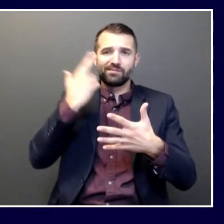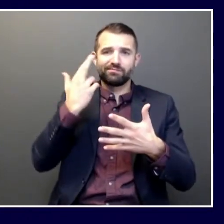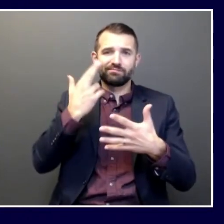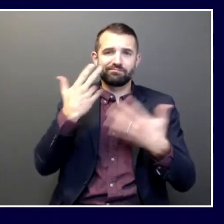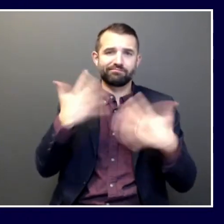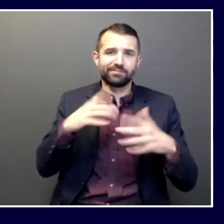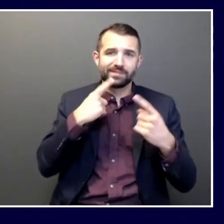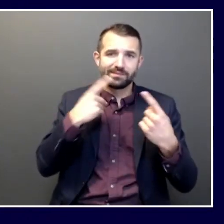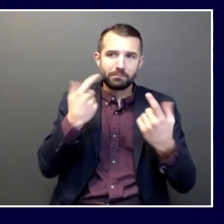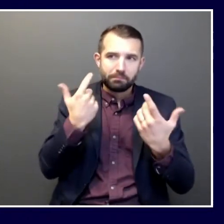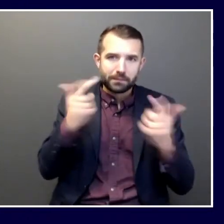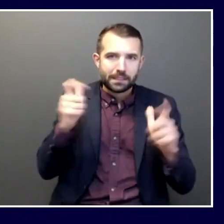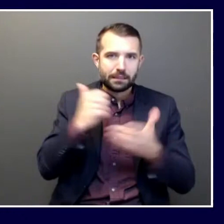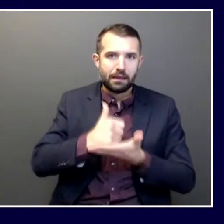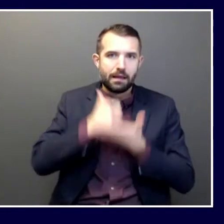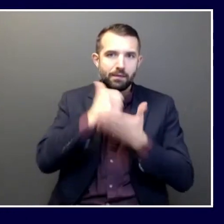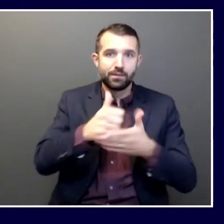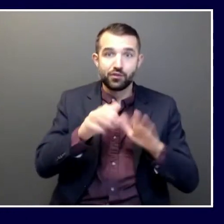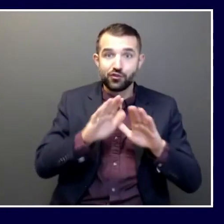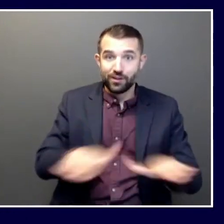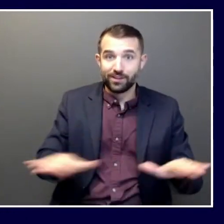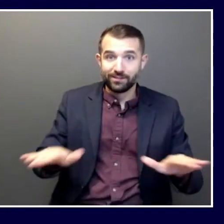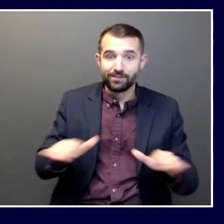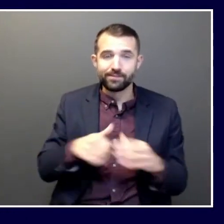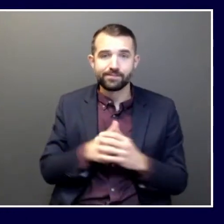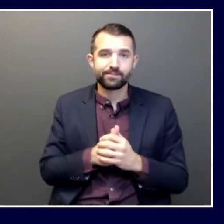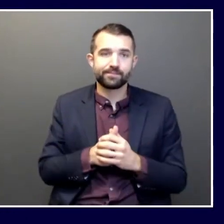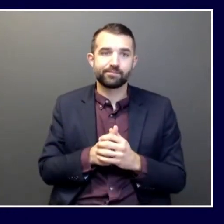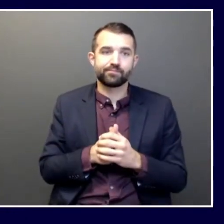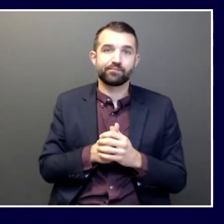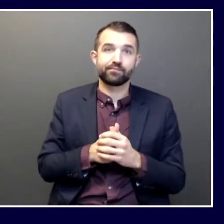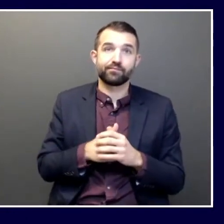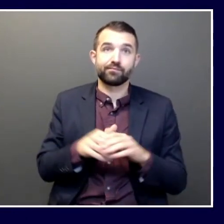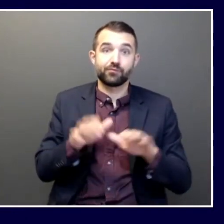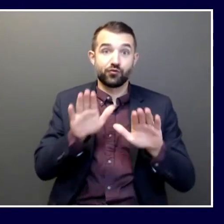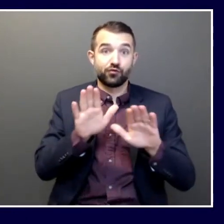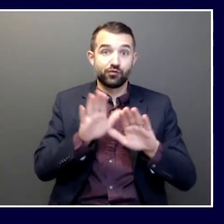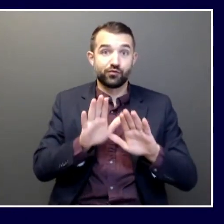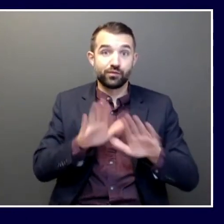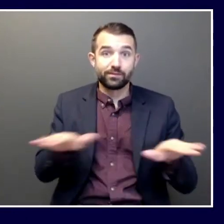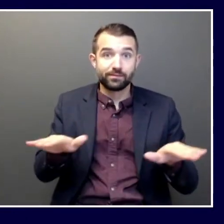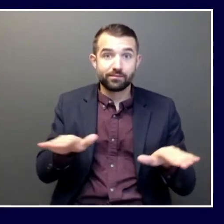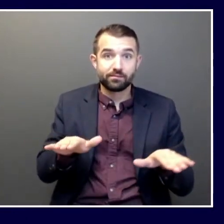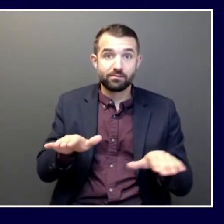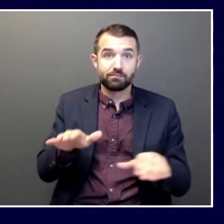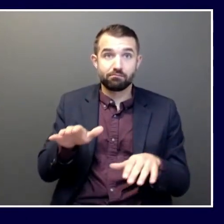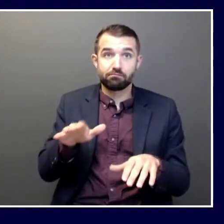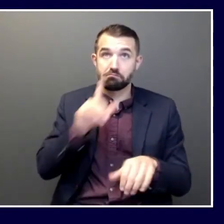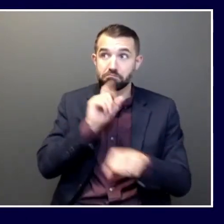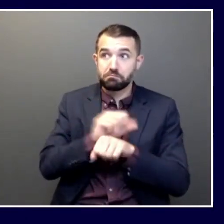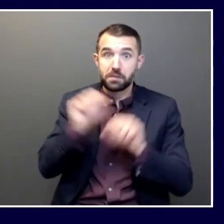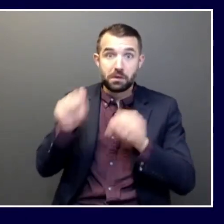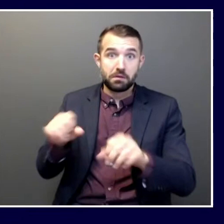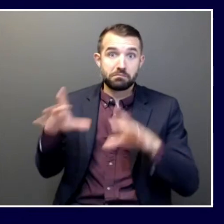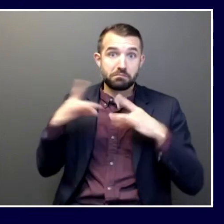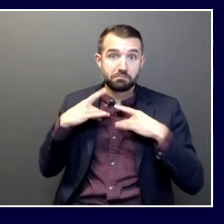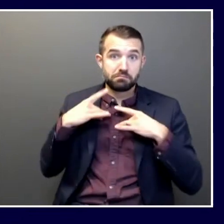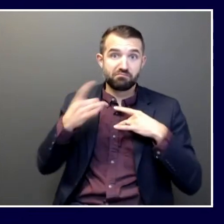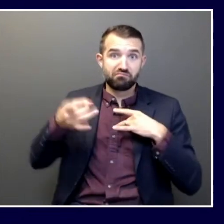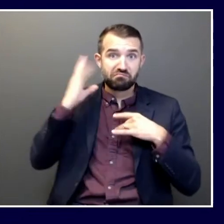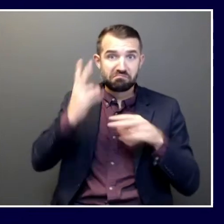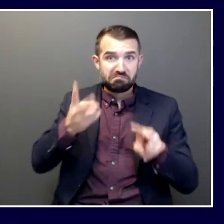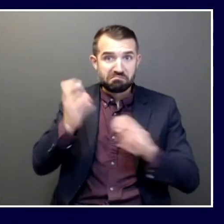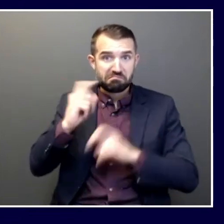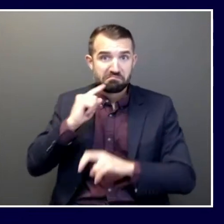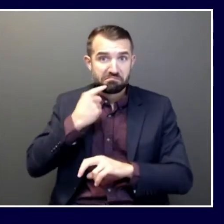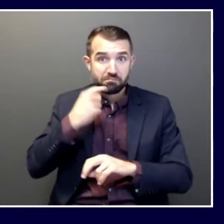life. Children can and do become seriously ill from COVID-19. Here in Maine, just